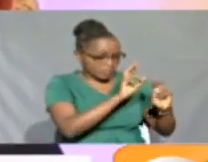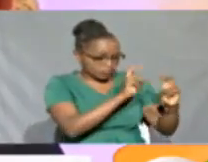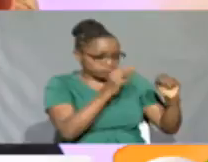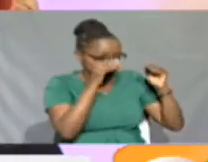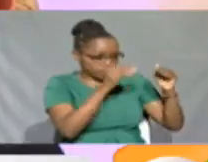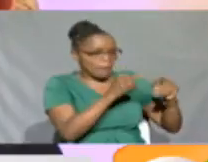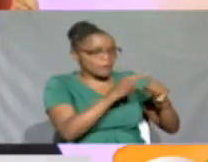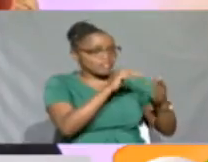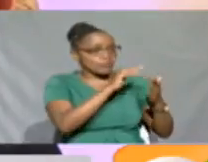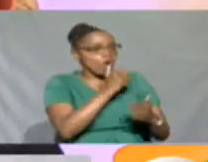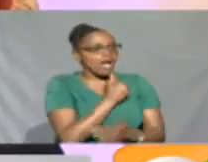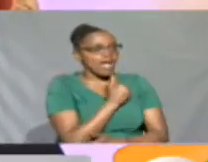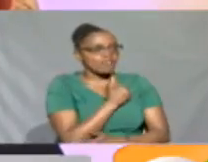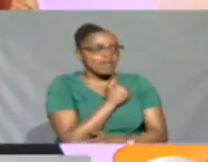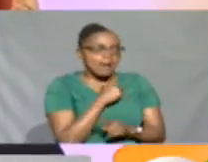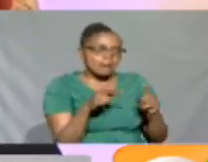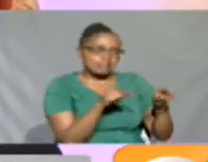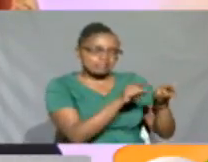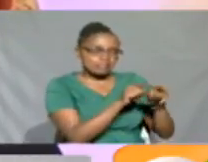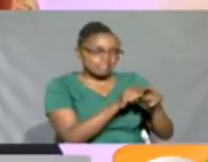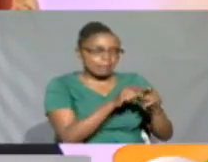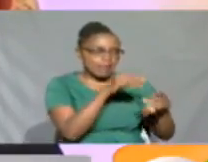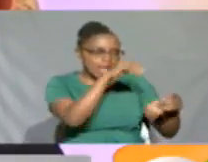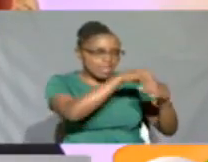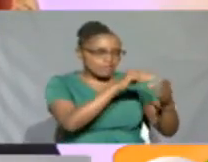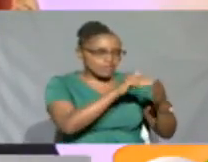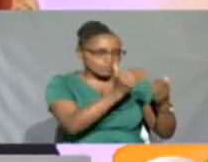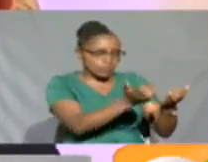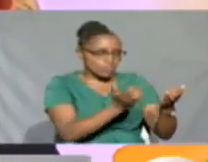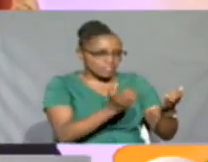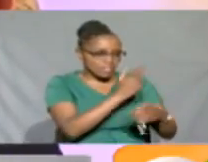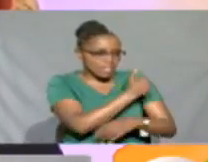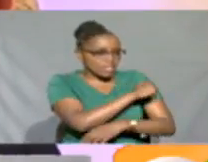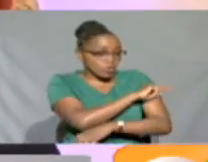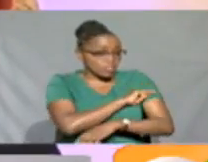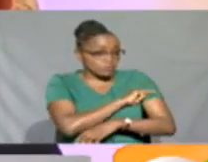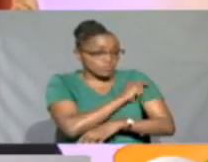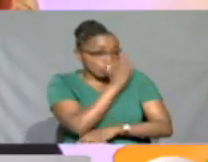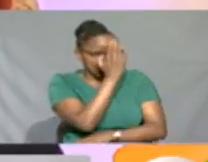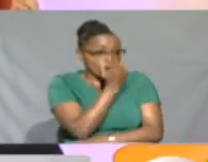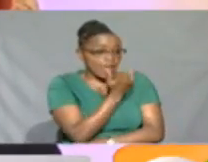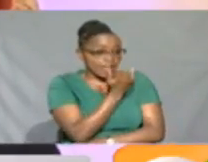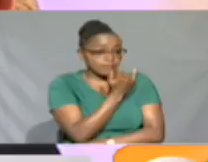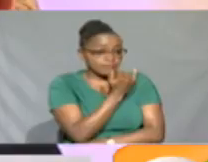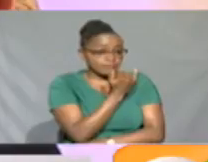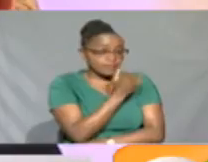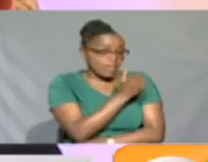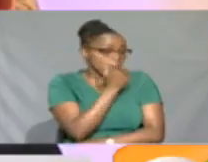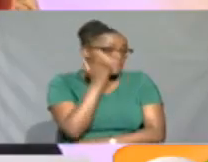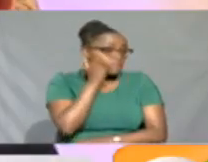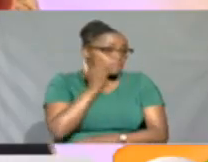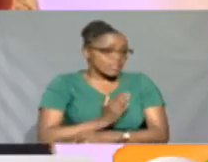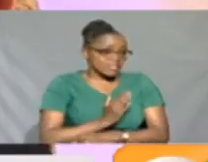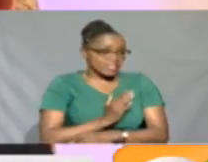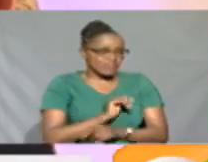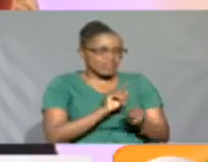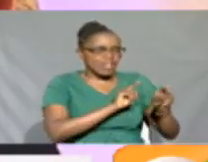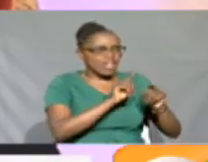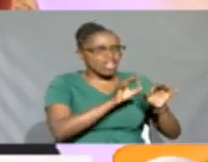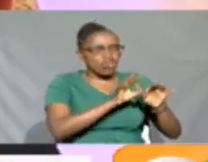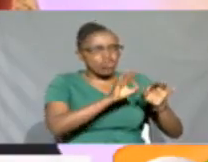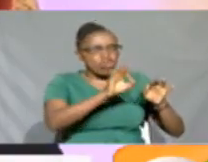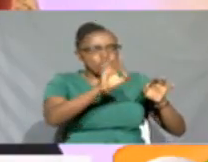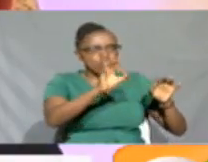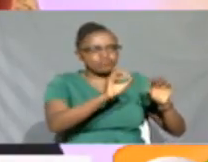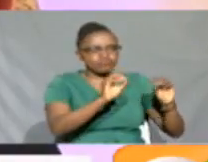more. But we still need to invest more, especially in hospitals, such that patients don't travel long